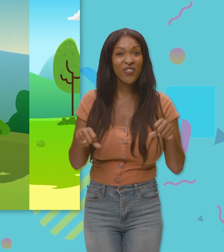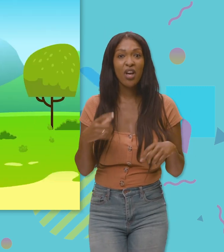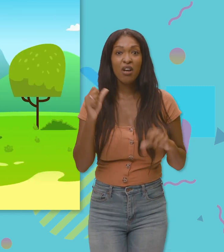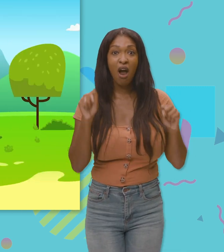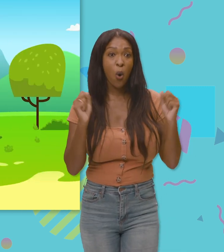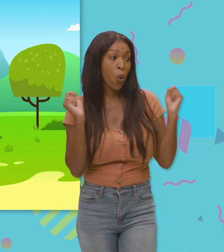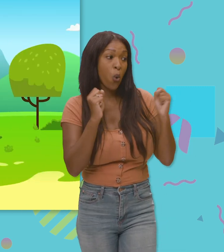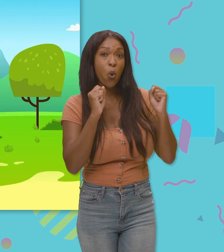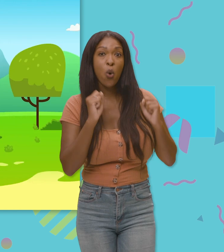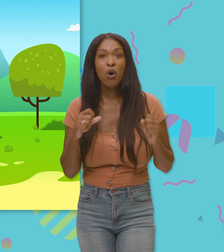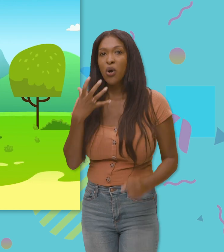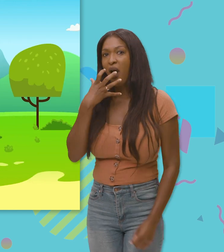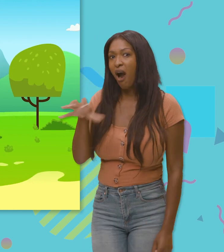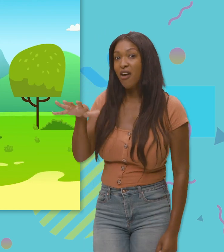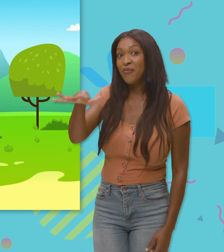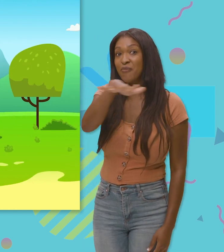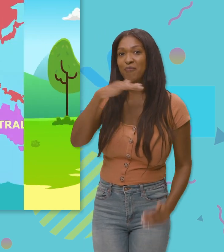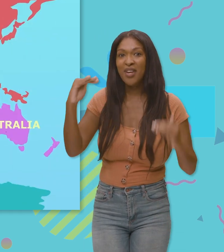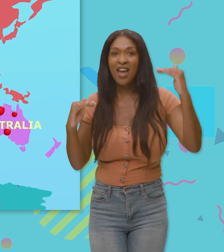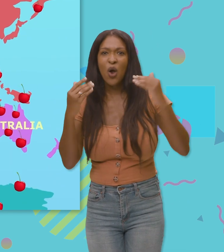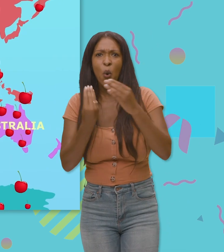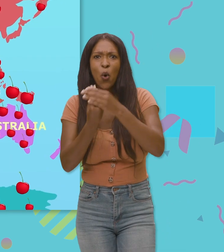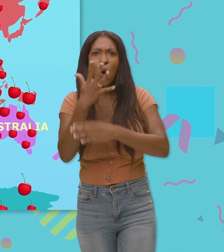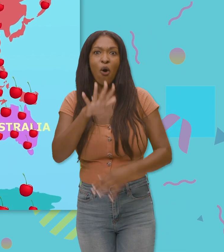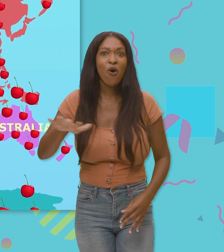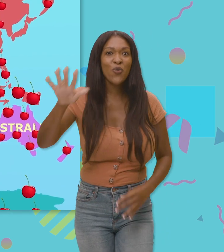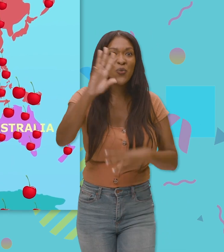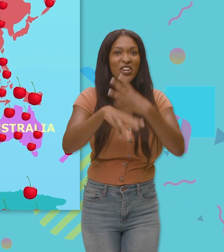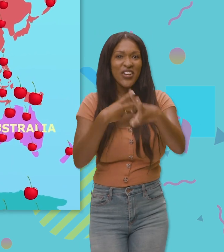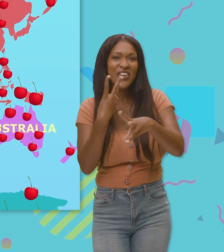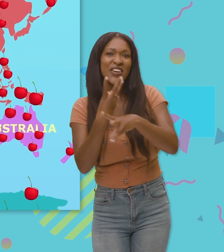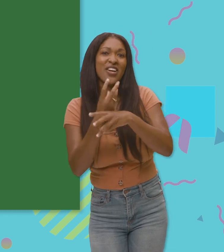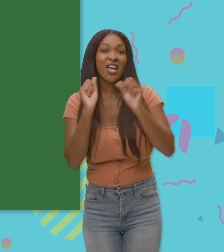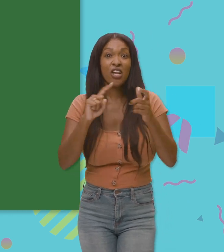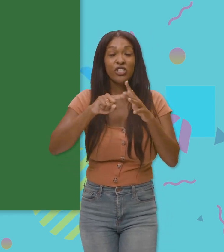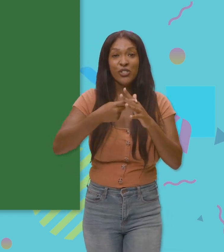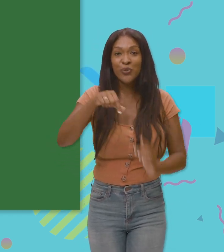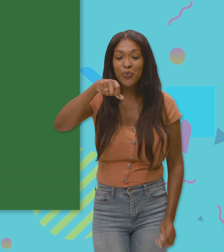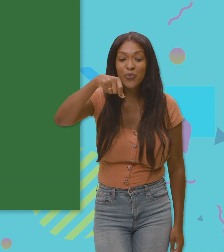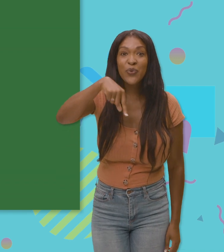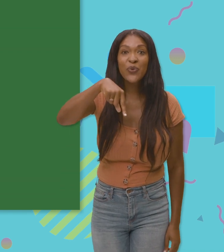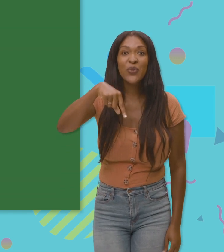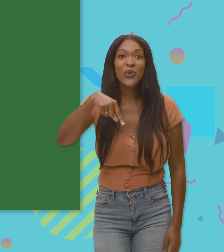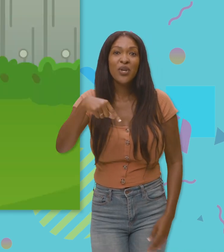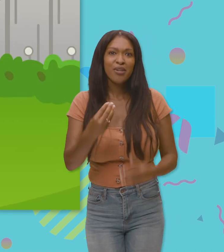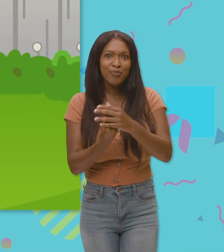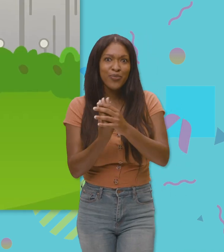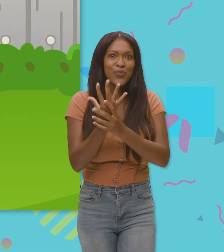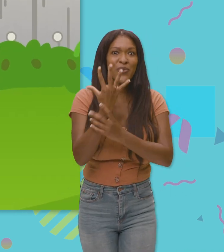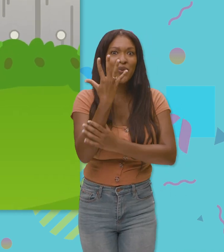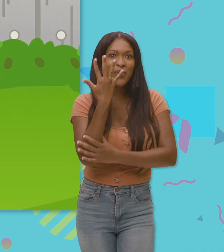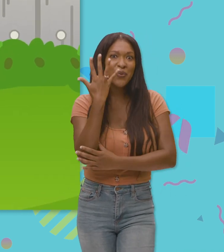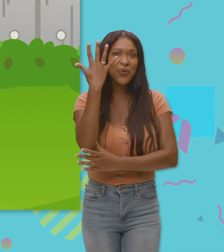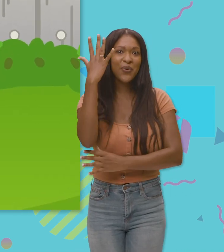Sour too. If it's not too cold and not too hot, I can grow all over this world we're on. I just start out as a tiny seed. Put me